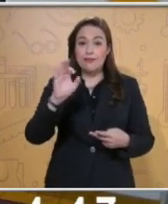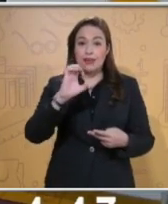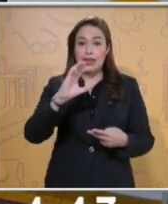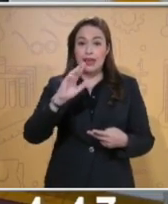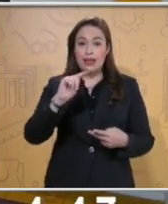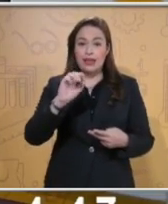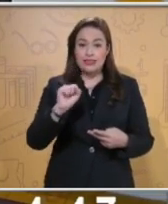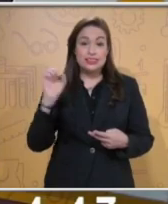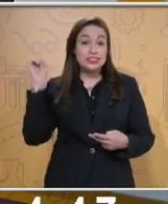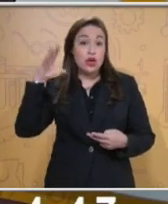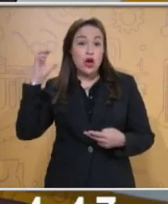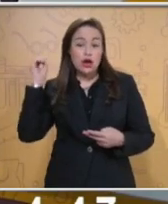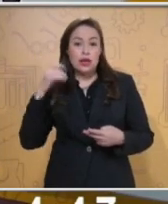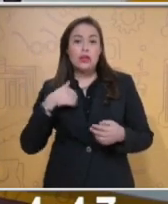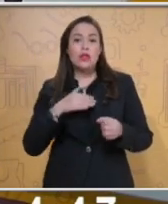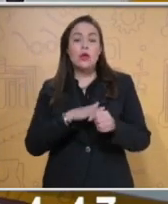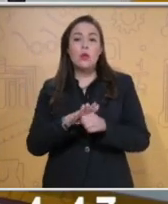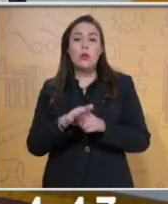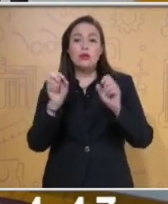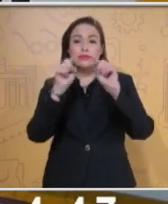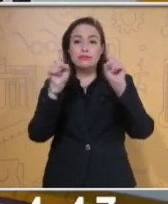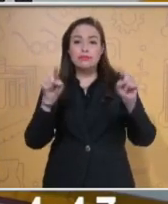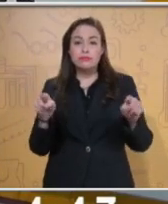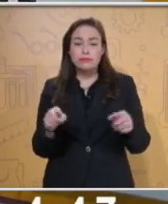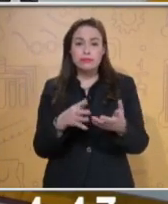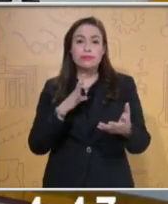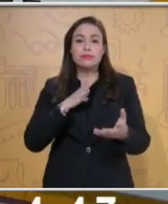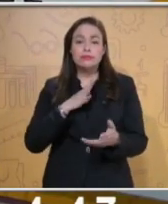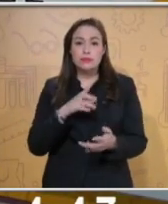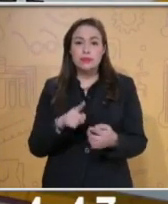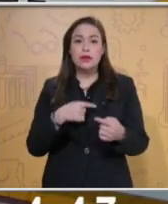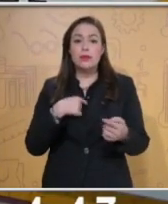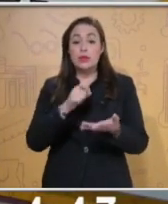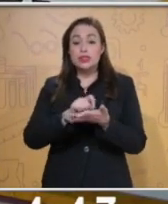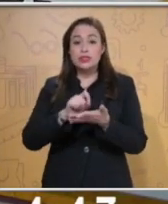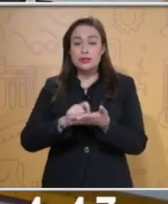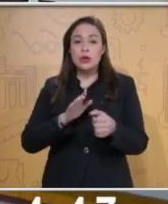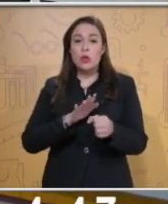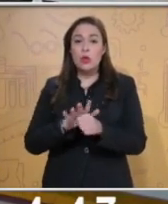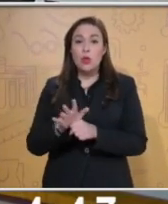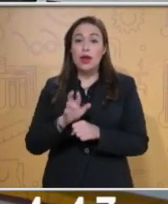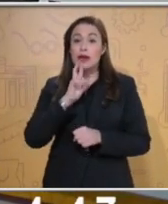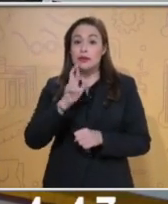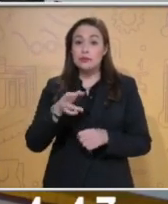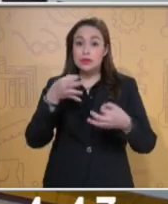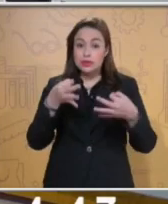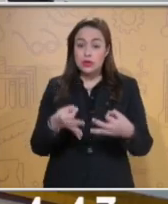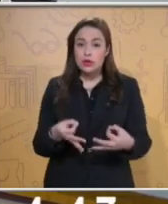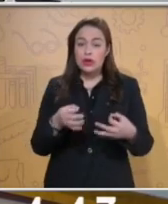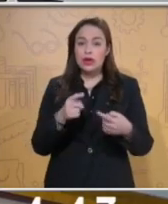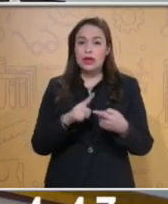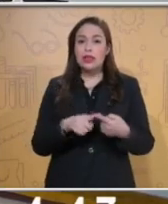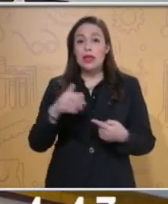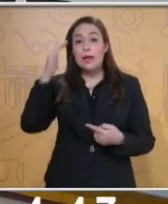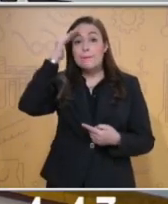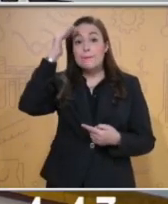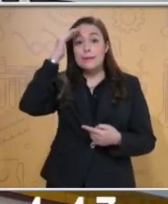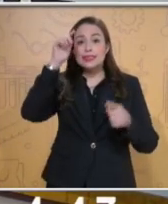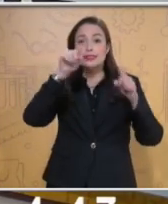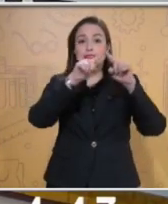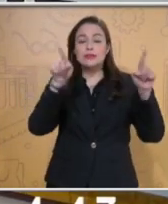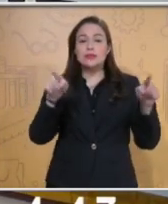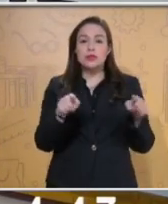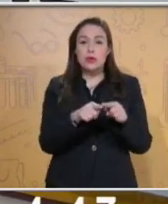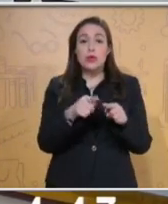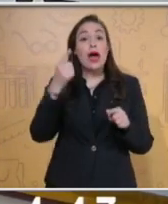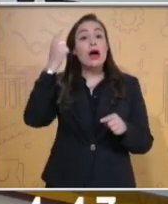letter C, speech bubble. Now we are going to write the right answers. Okay? For thought bubble, remember, they must